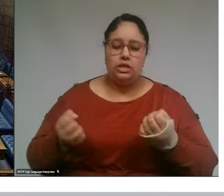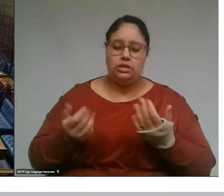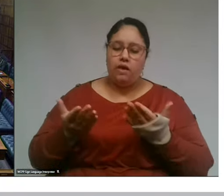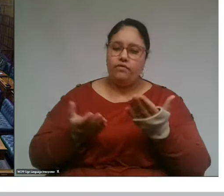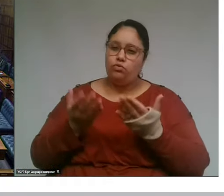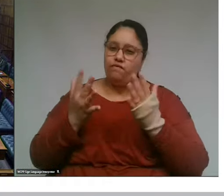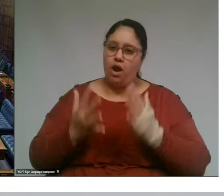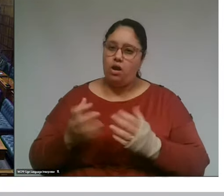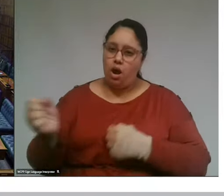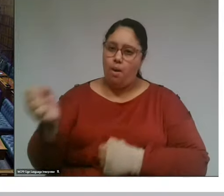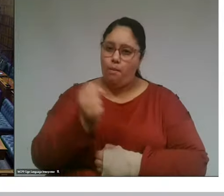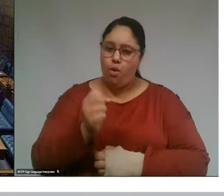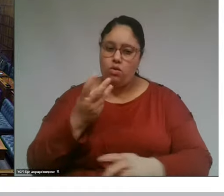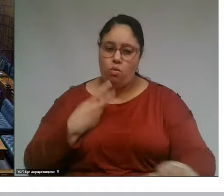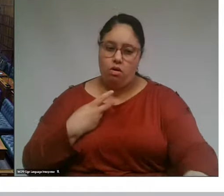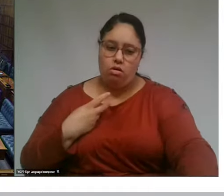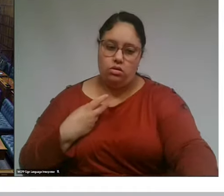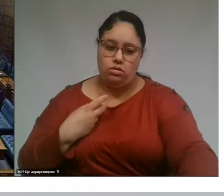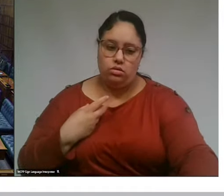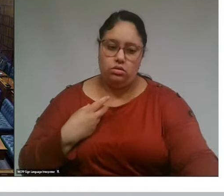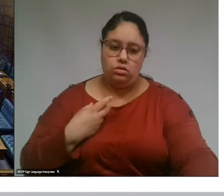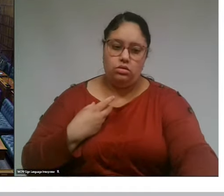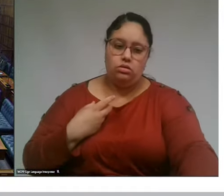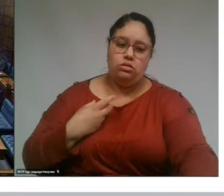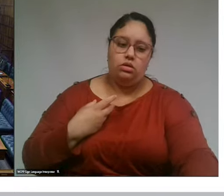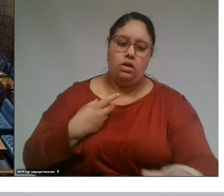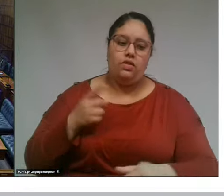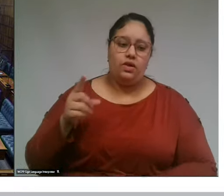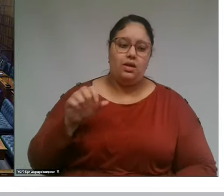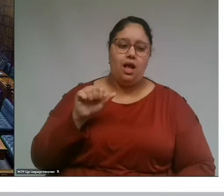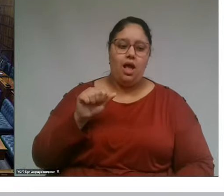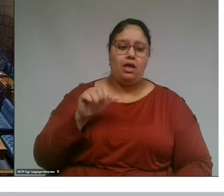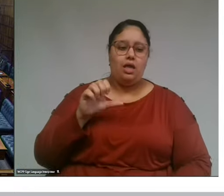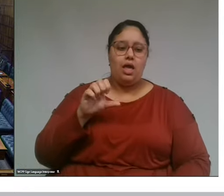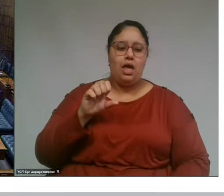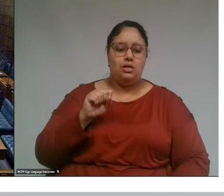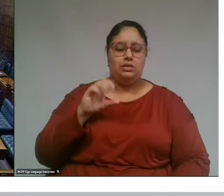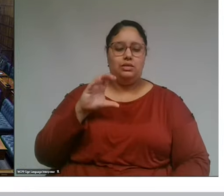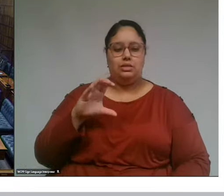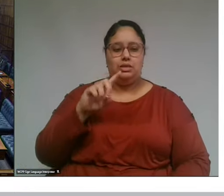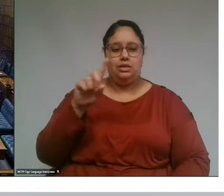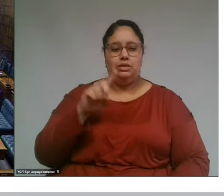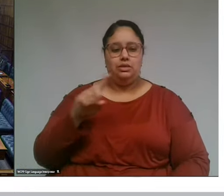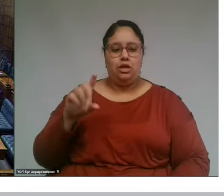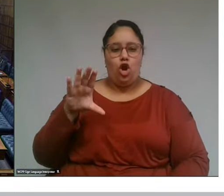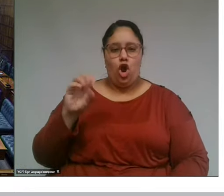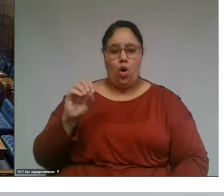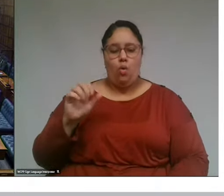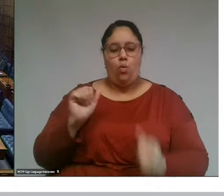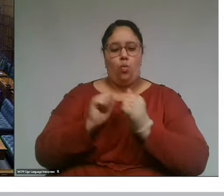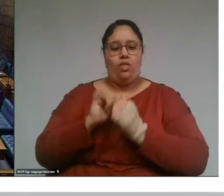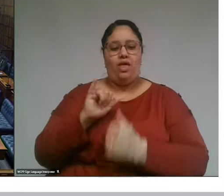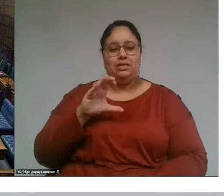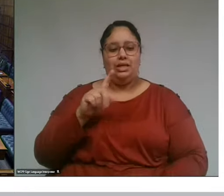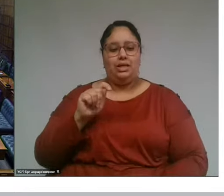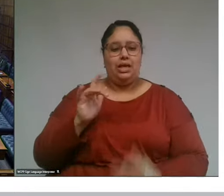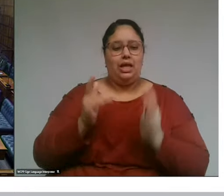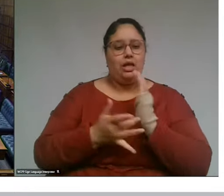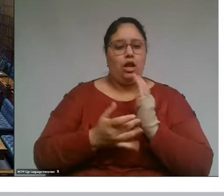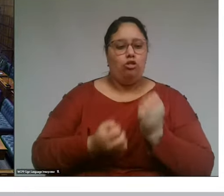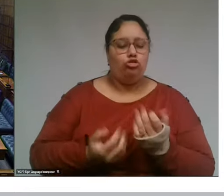appointed and this was the um asz Co um with ICT technical support